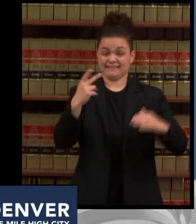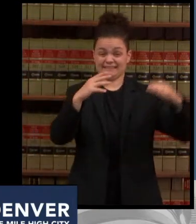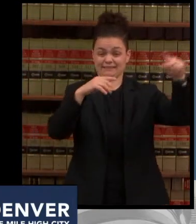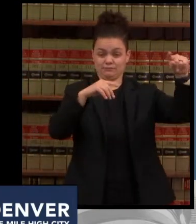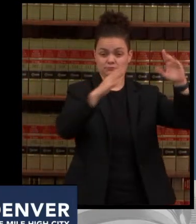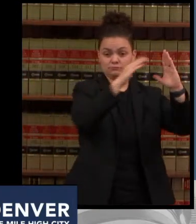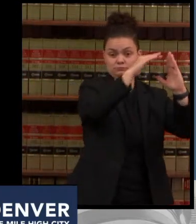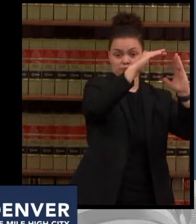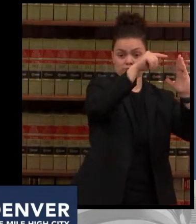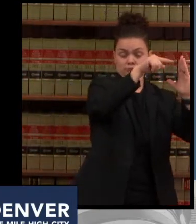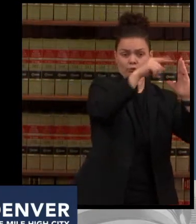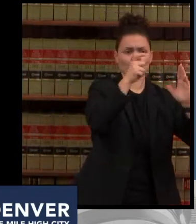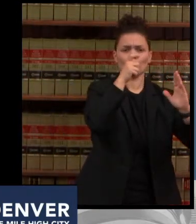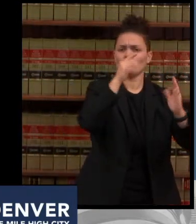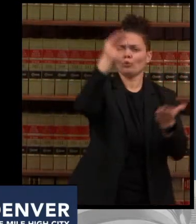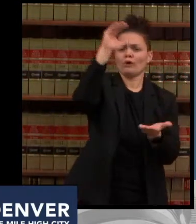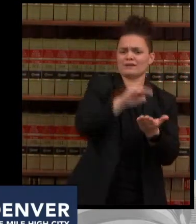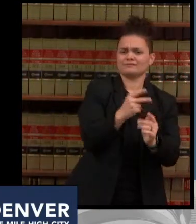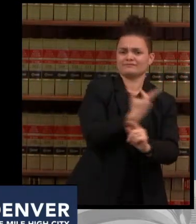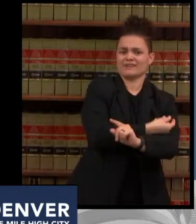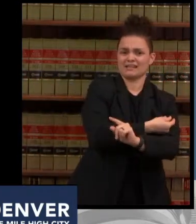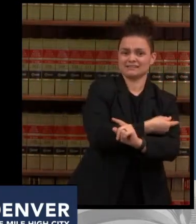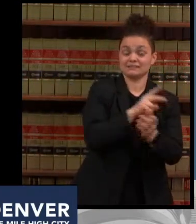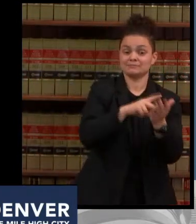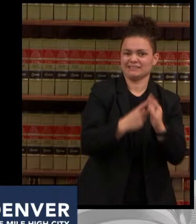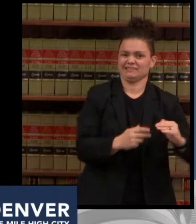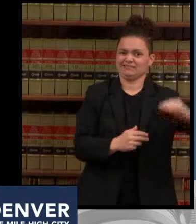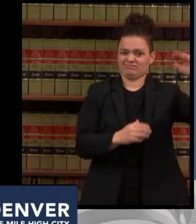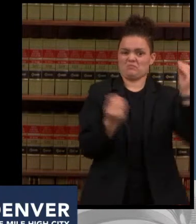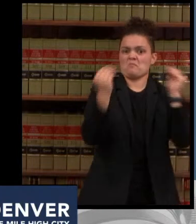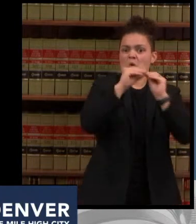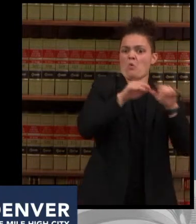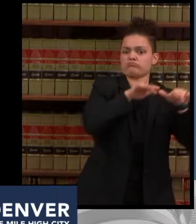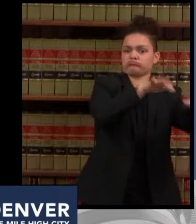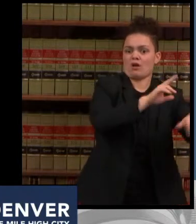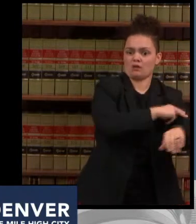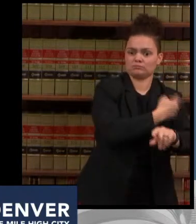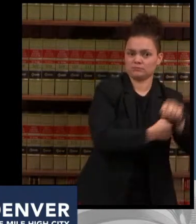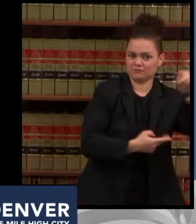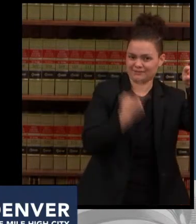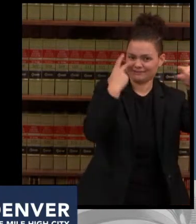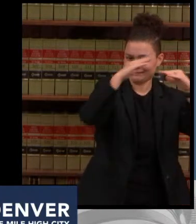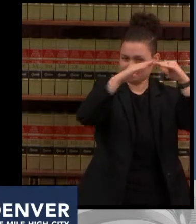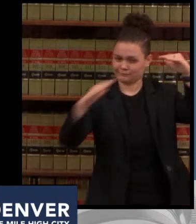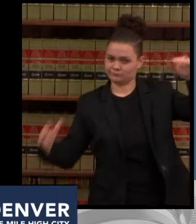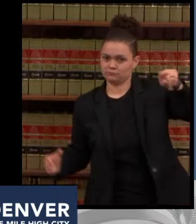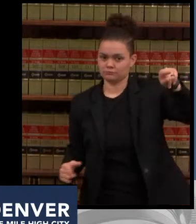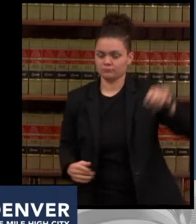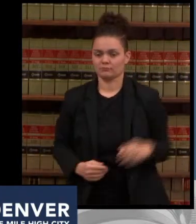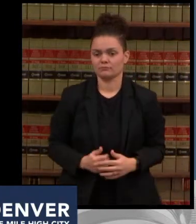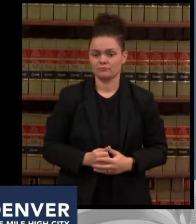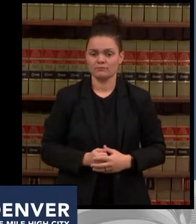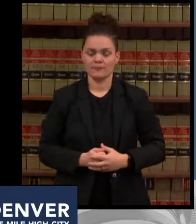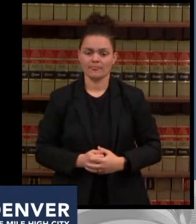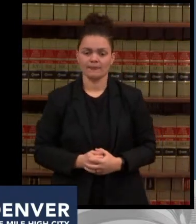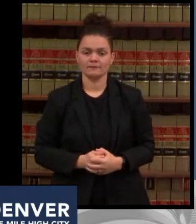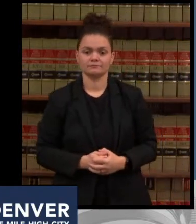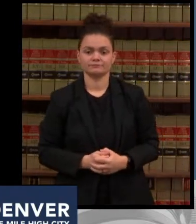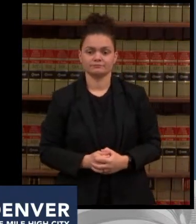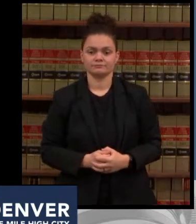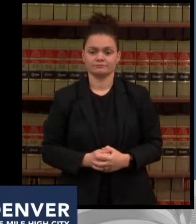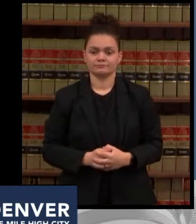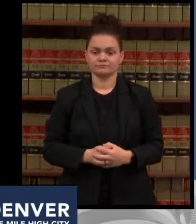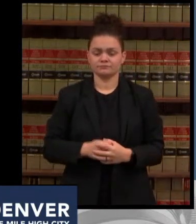the more hospital admissions we have. It's that simple. Next slide, please. This is not a Denver problem. This is